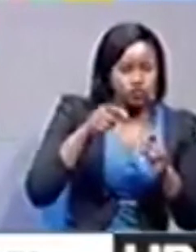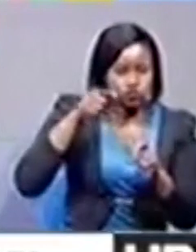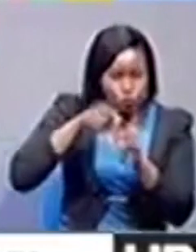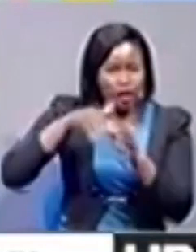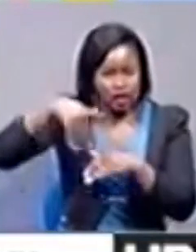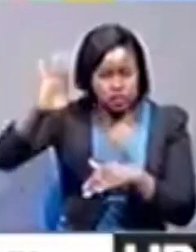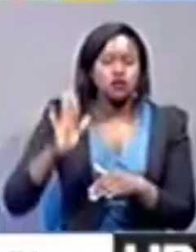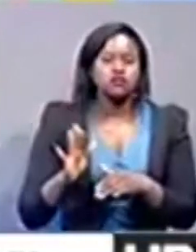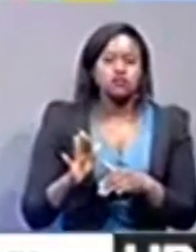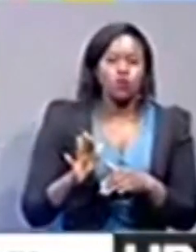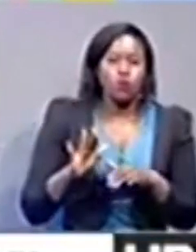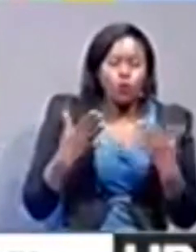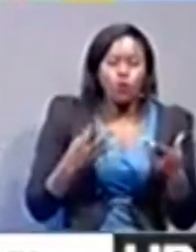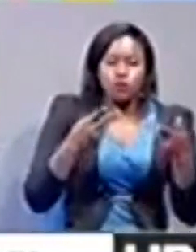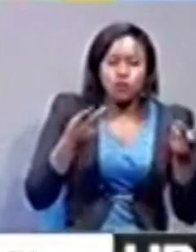to termination point